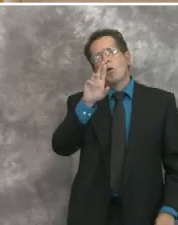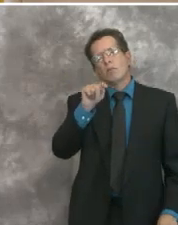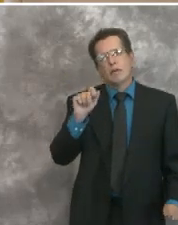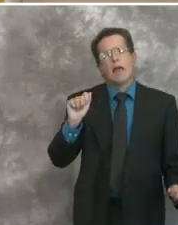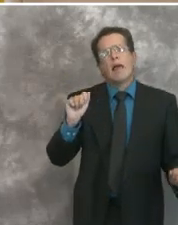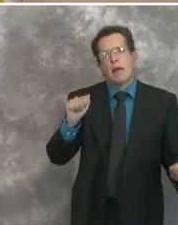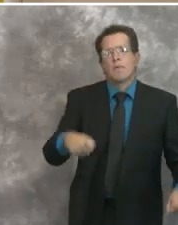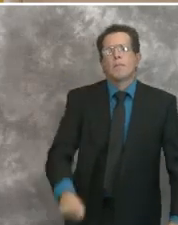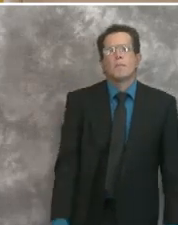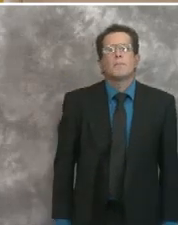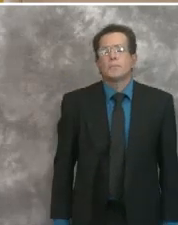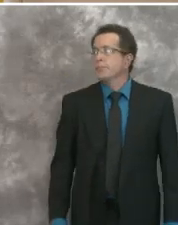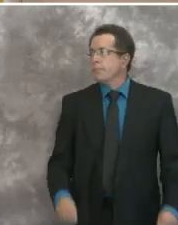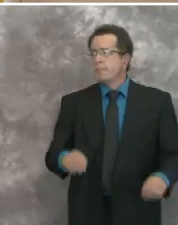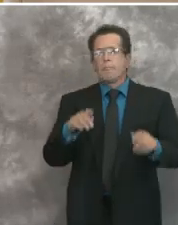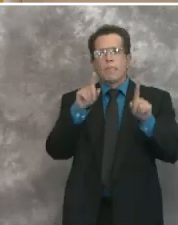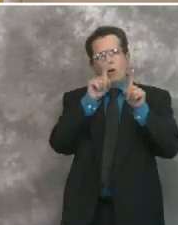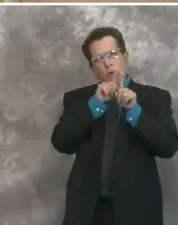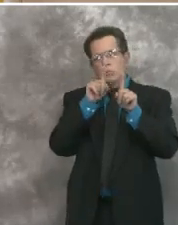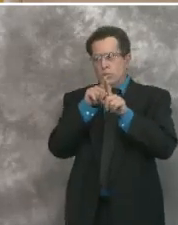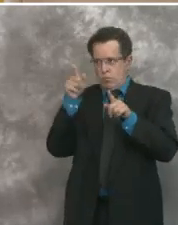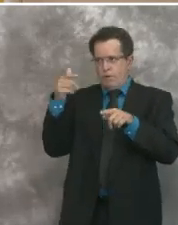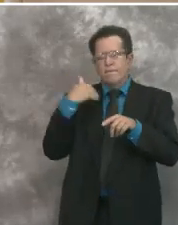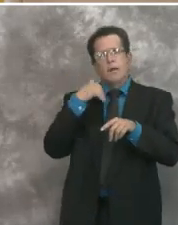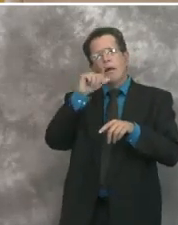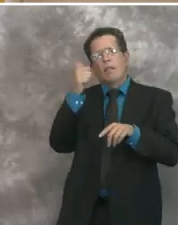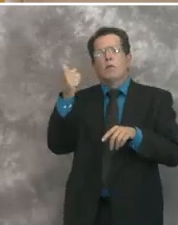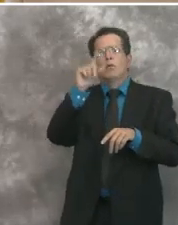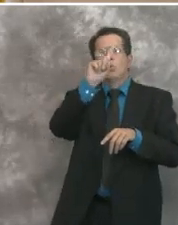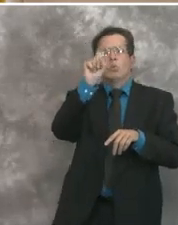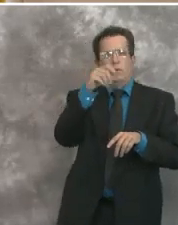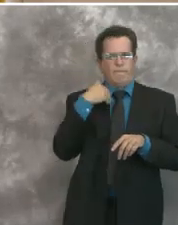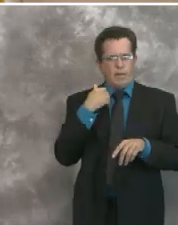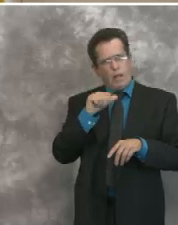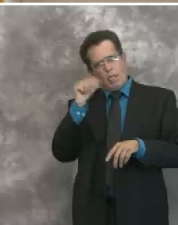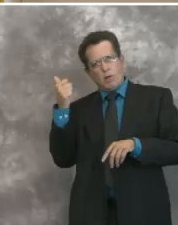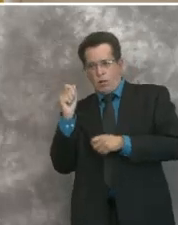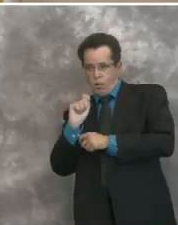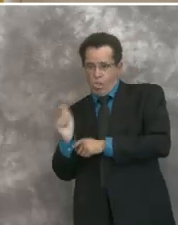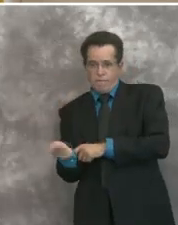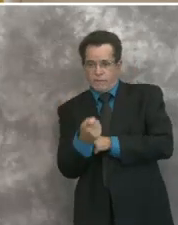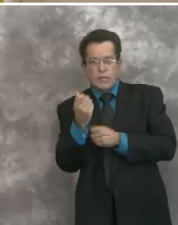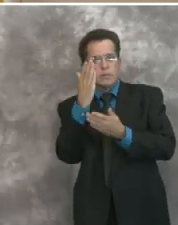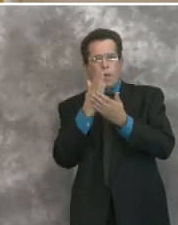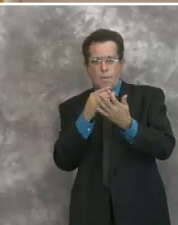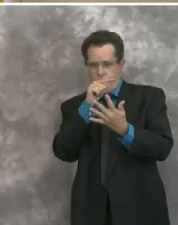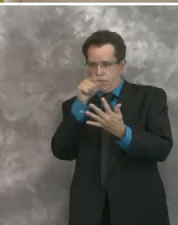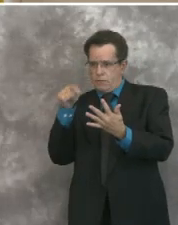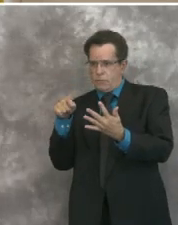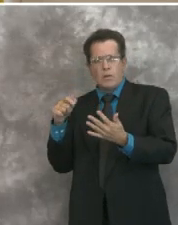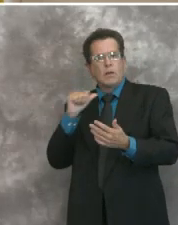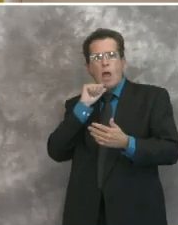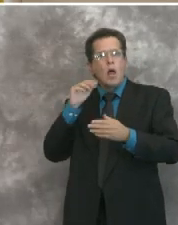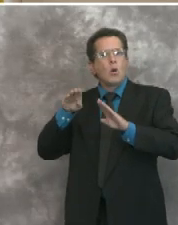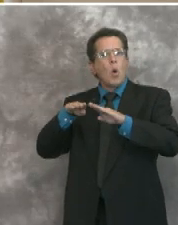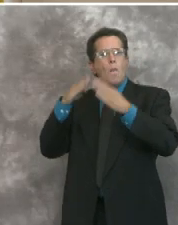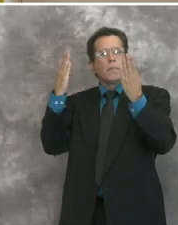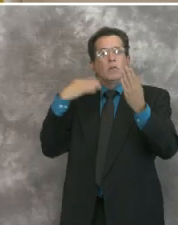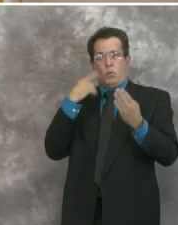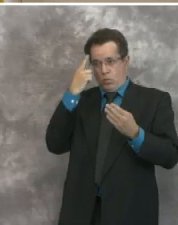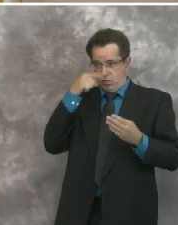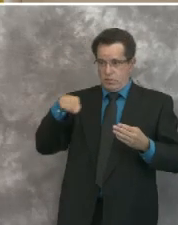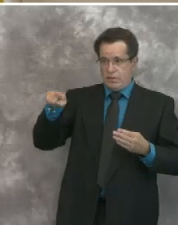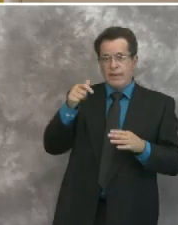Thank you. And one very quick follow-up on that. There are several golf courses that are not yet open. Have any of them had applications denied by the county,